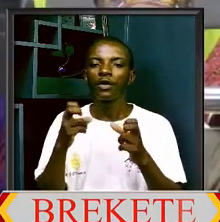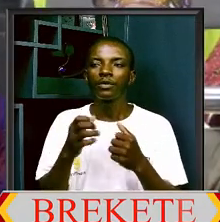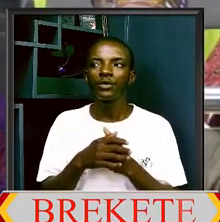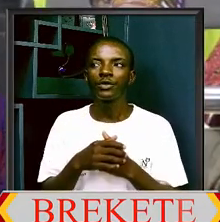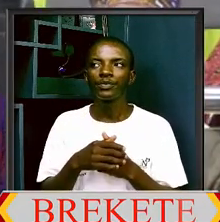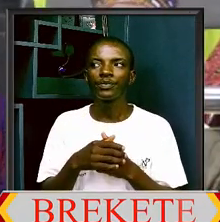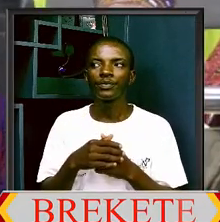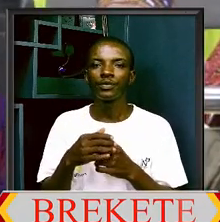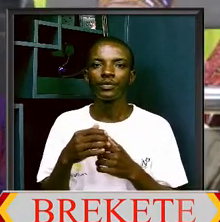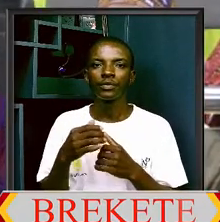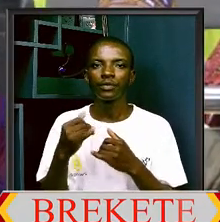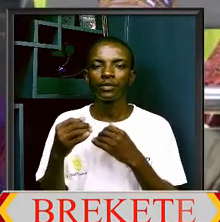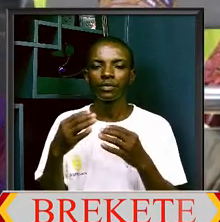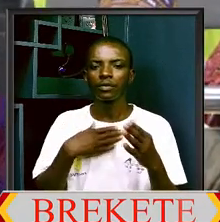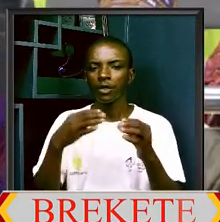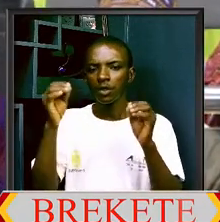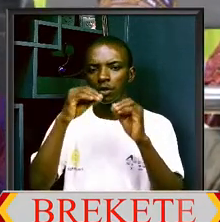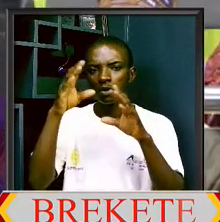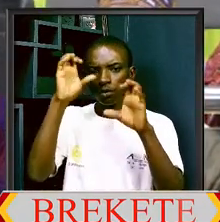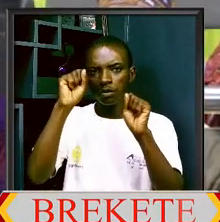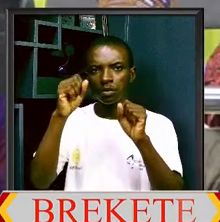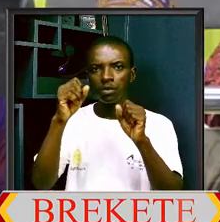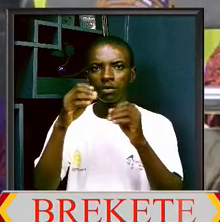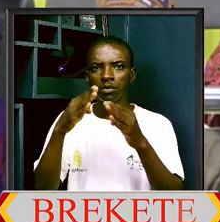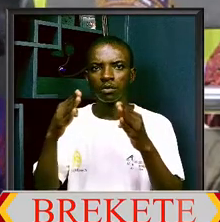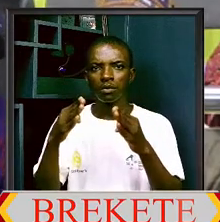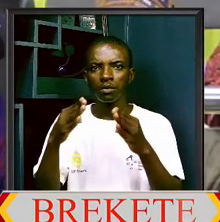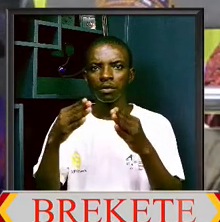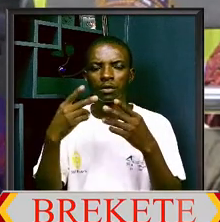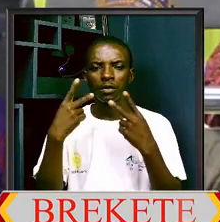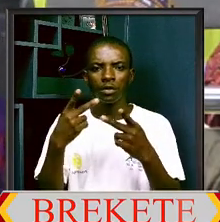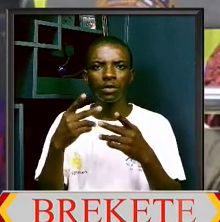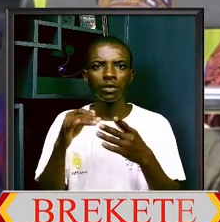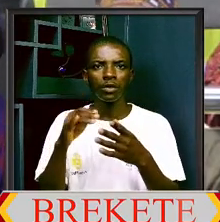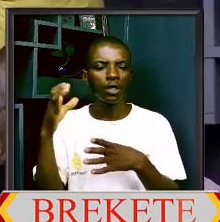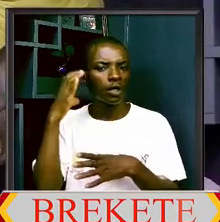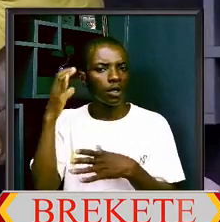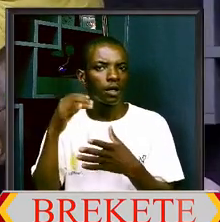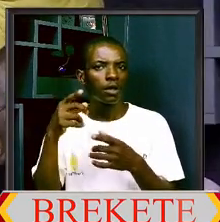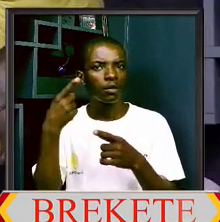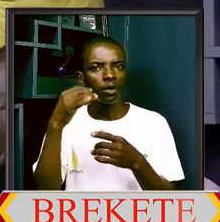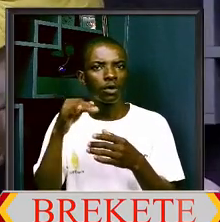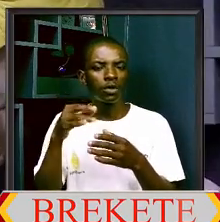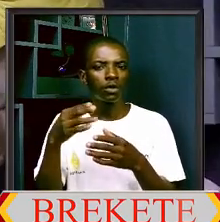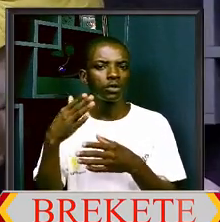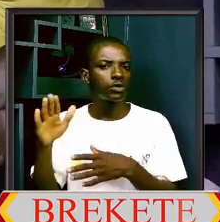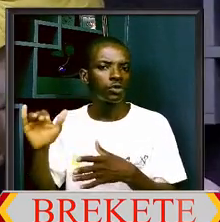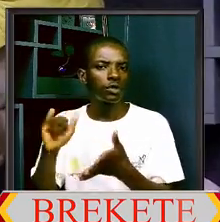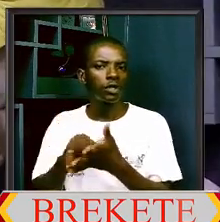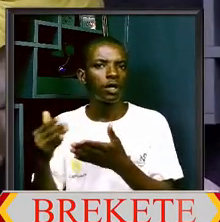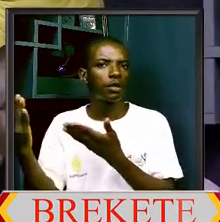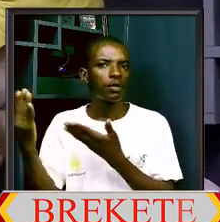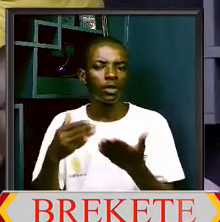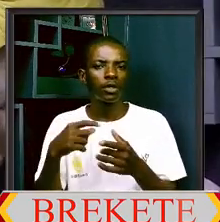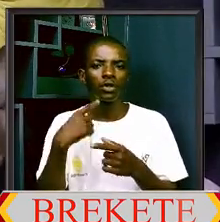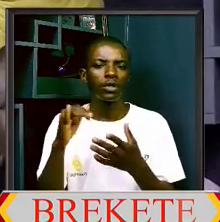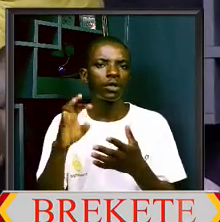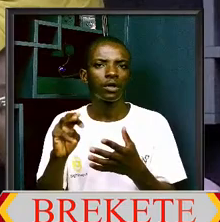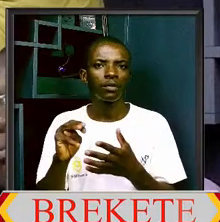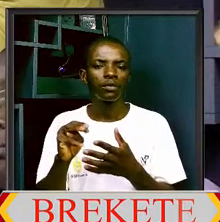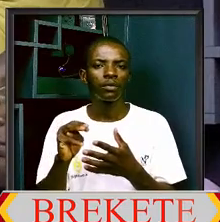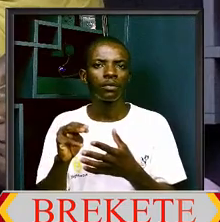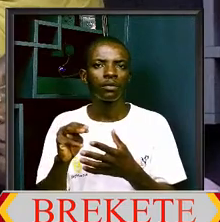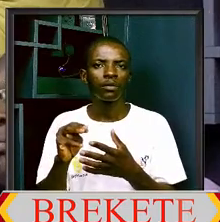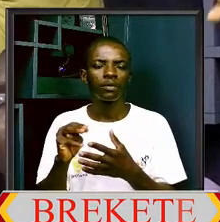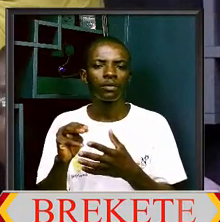much sir finally my honorable president I thank God you said this and I thank God said the hear because the two wom where carry and come I told